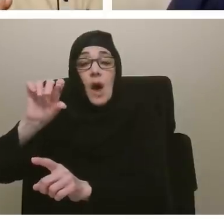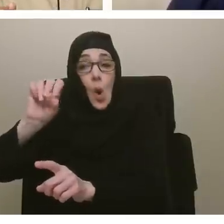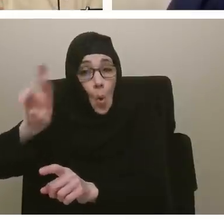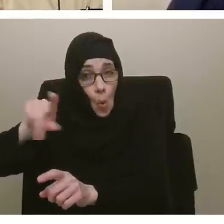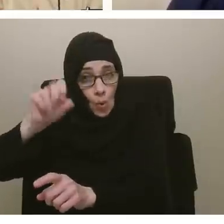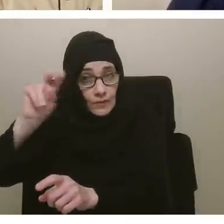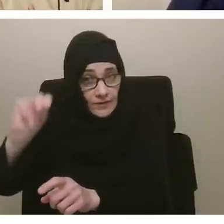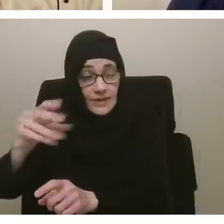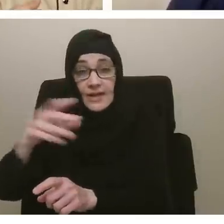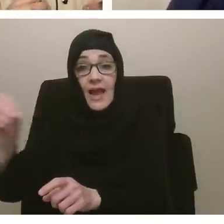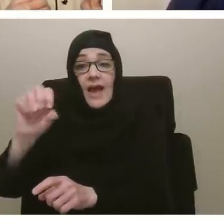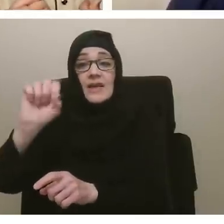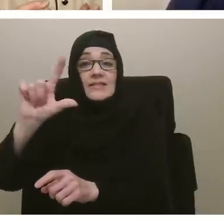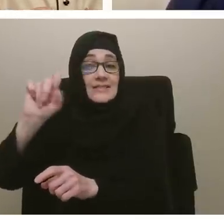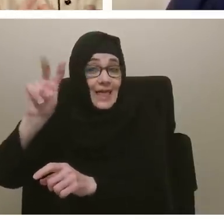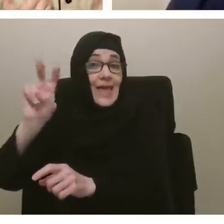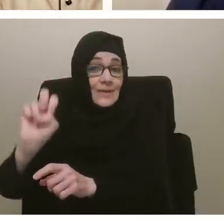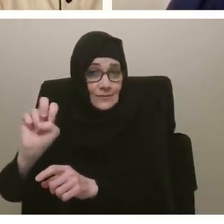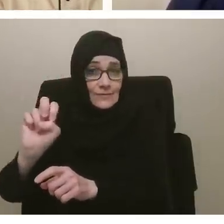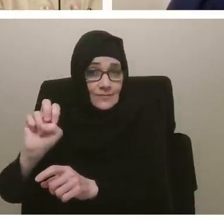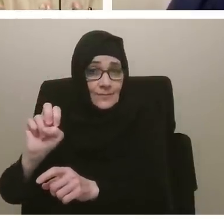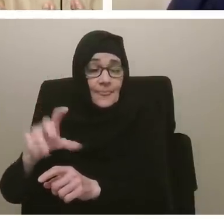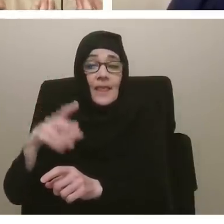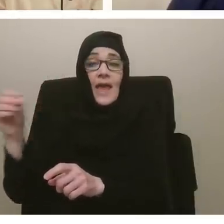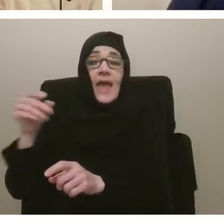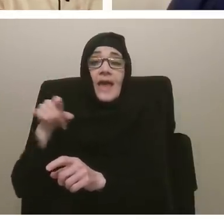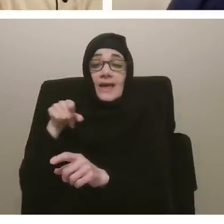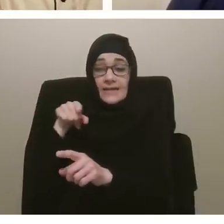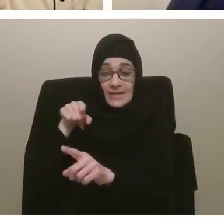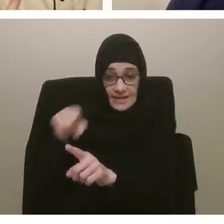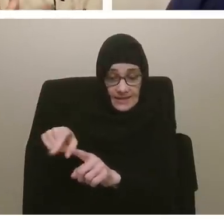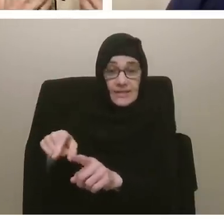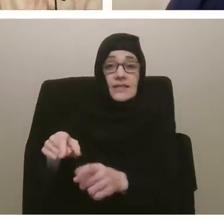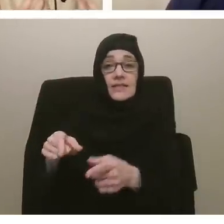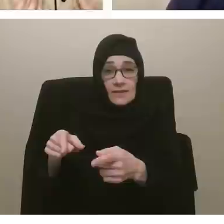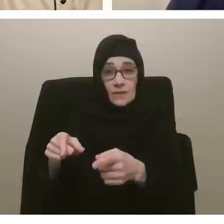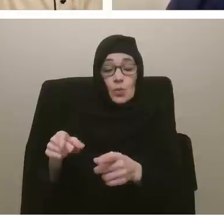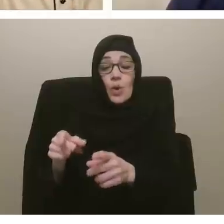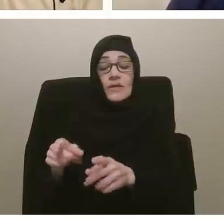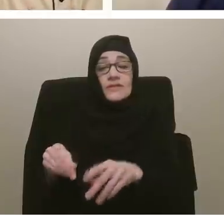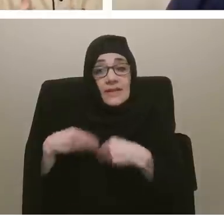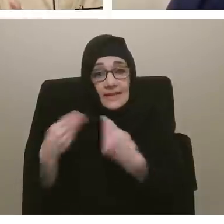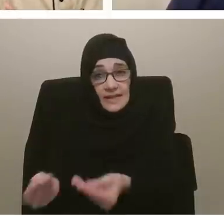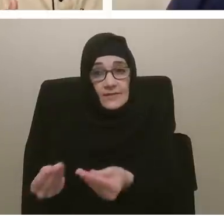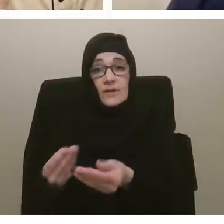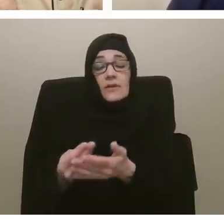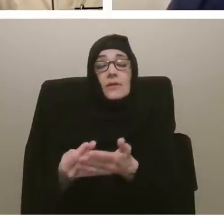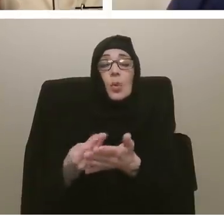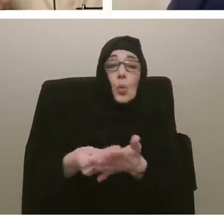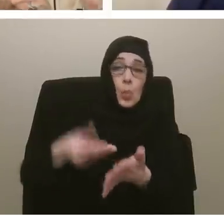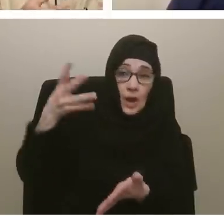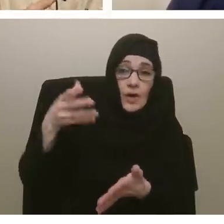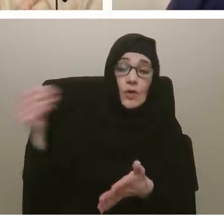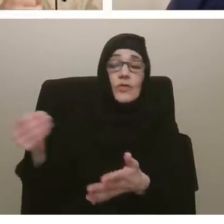you know, he was given ghina through the house of the Prophet sallallahu alaihi wasallam, wealth and self-sufficiency. Mm-hmm. And